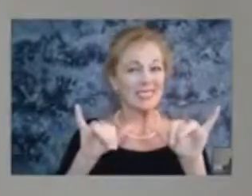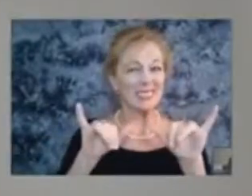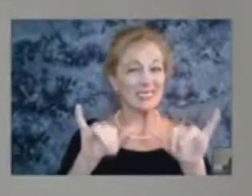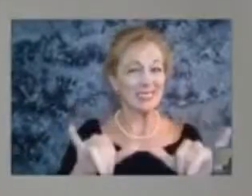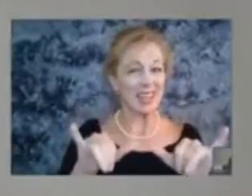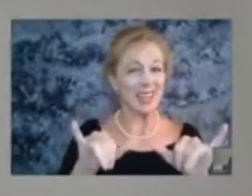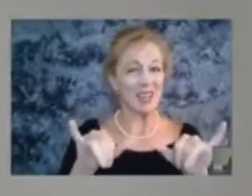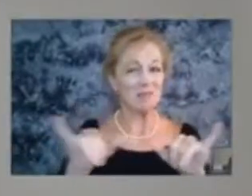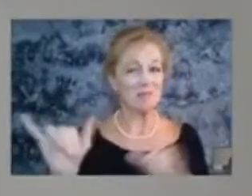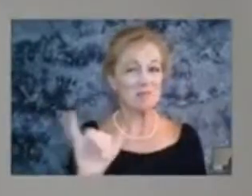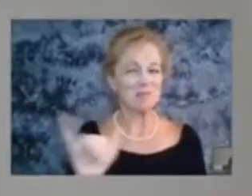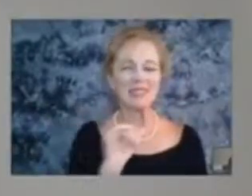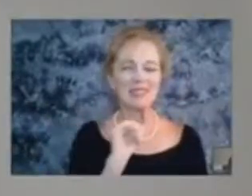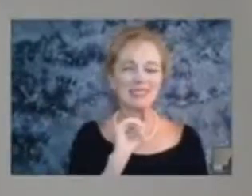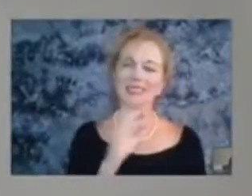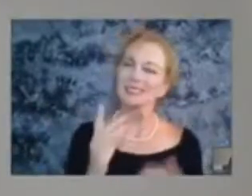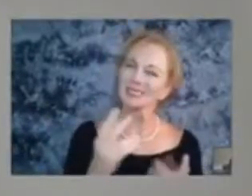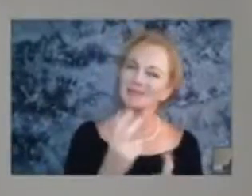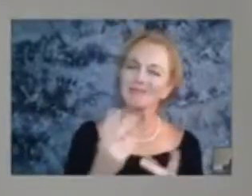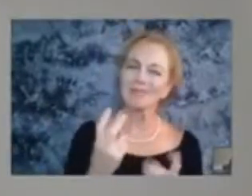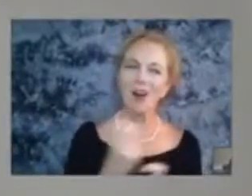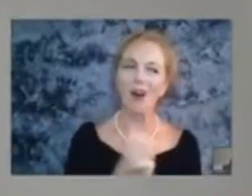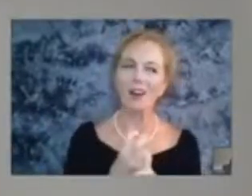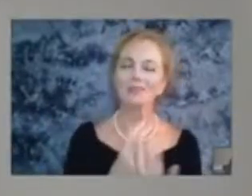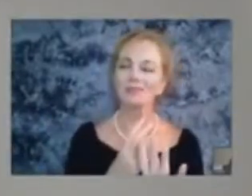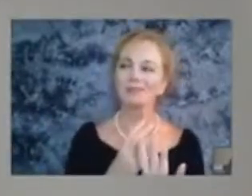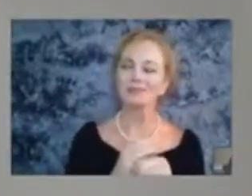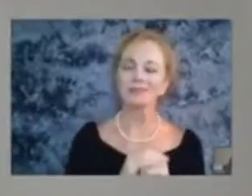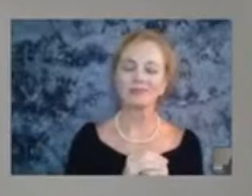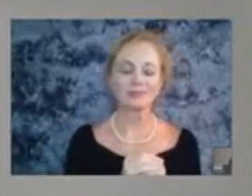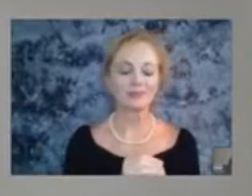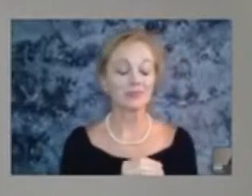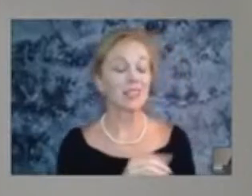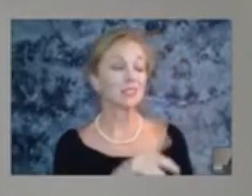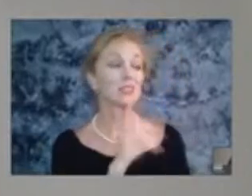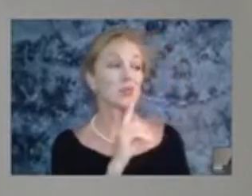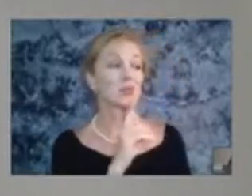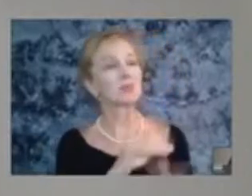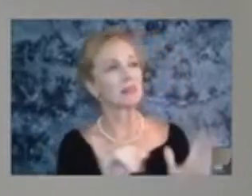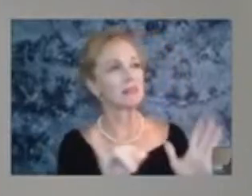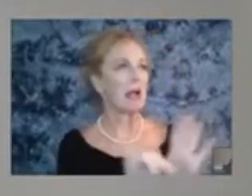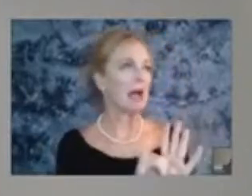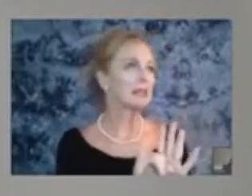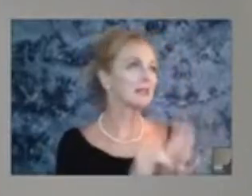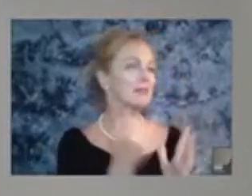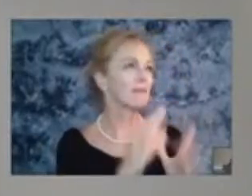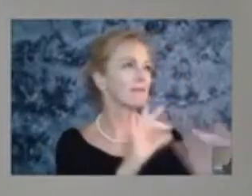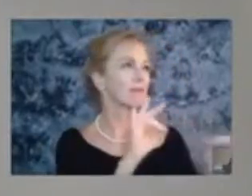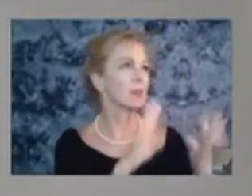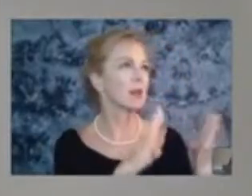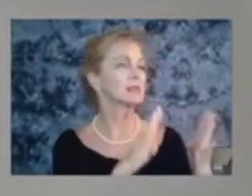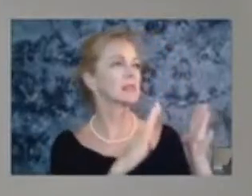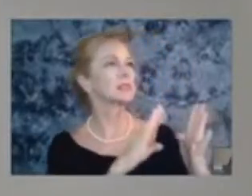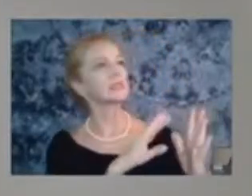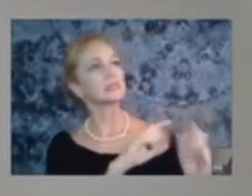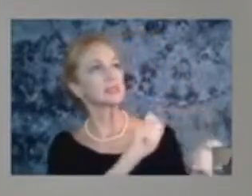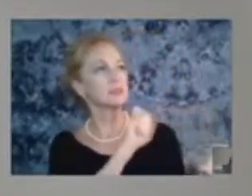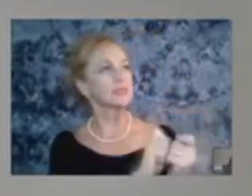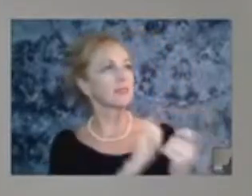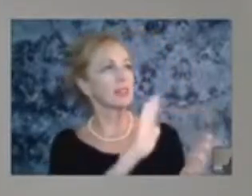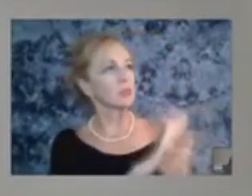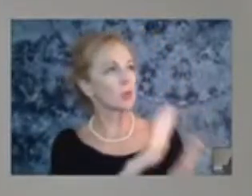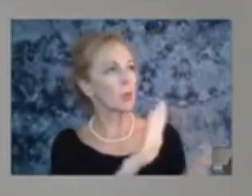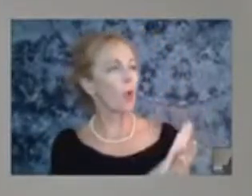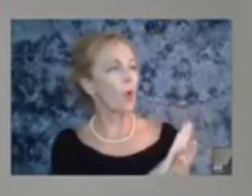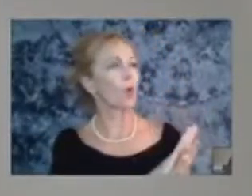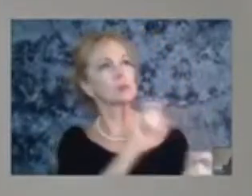feedback has been rolling in, trying to identify whether the feedback was school-specific, teacher-specific, or something that really required